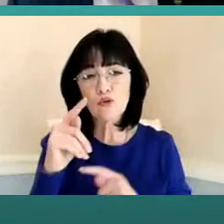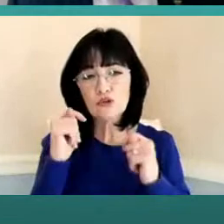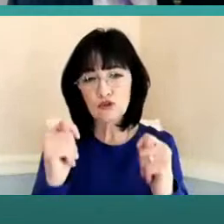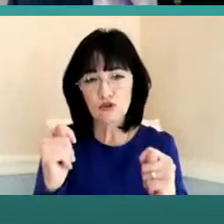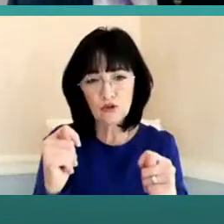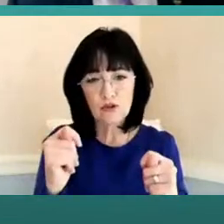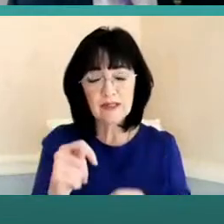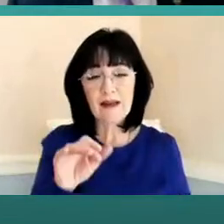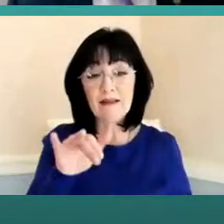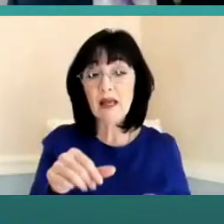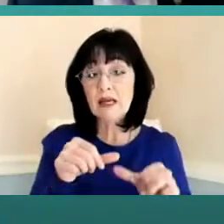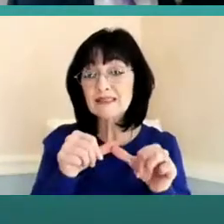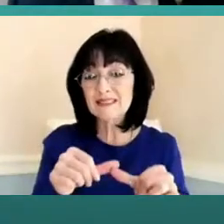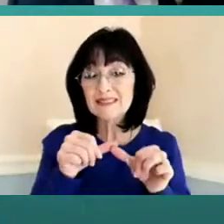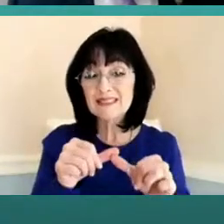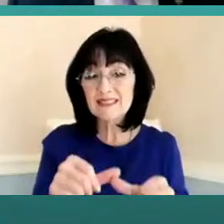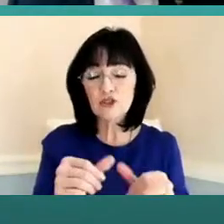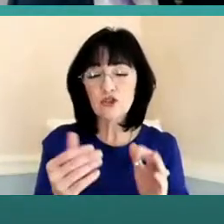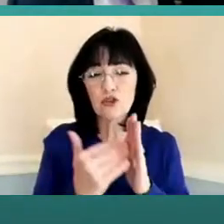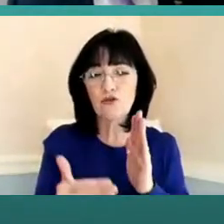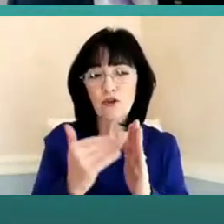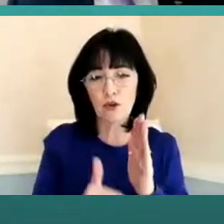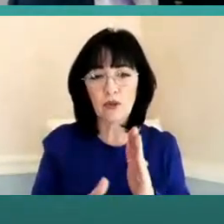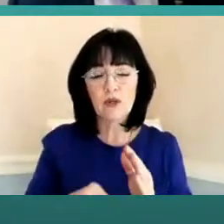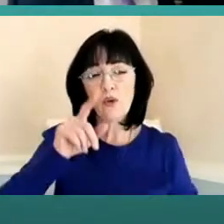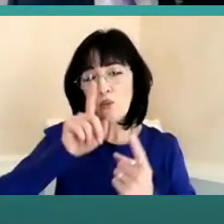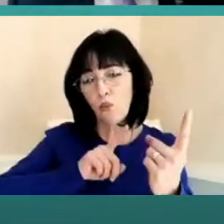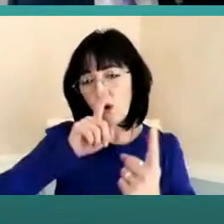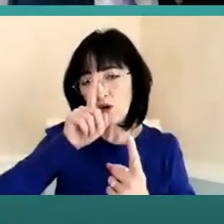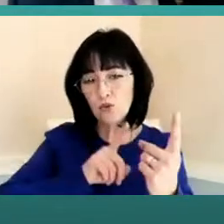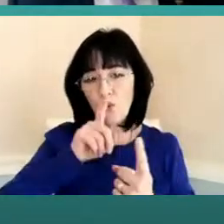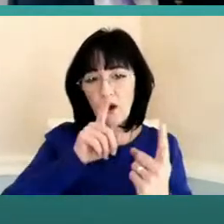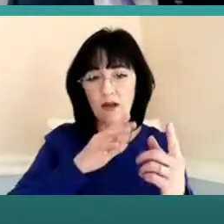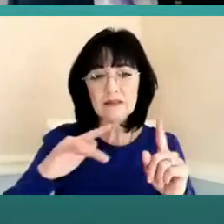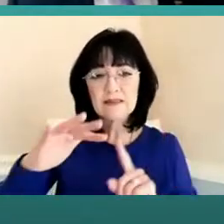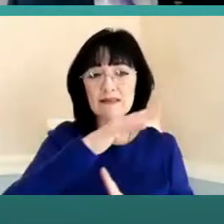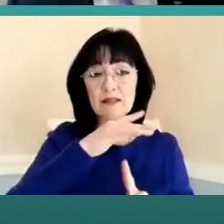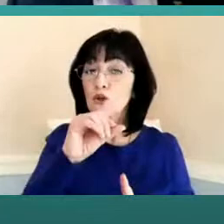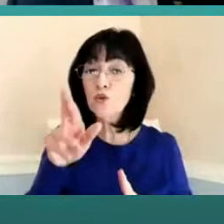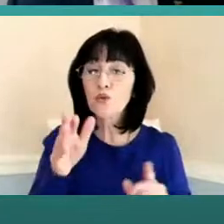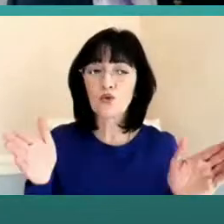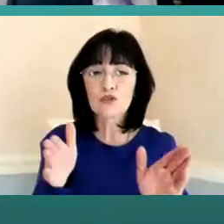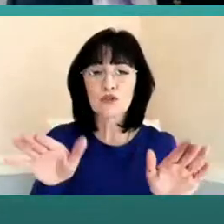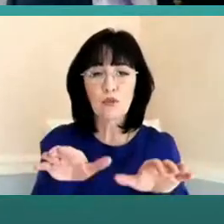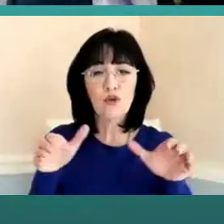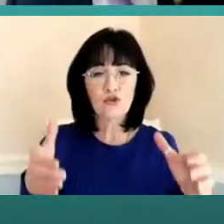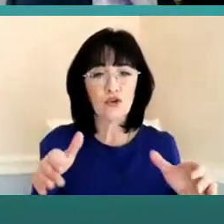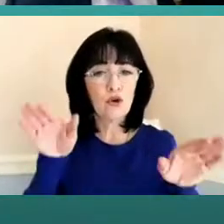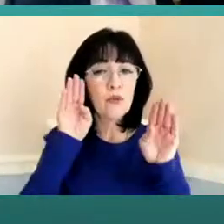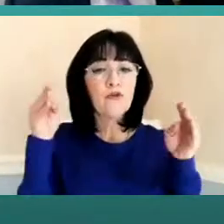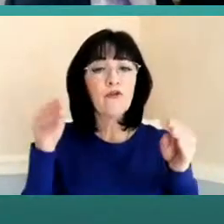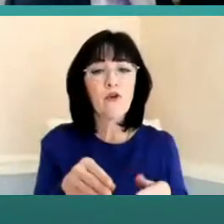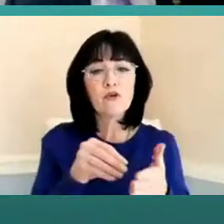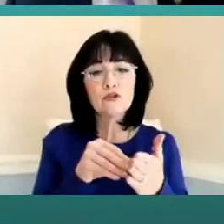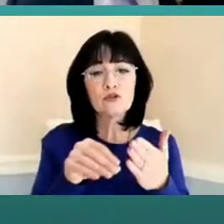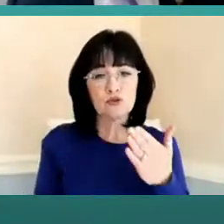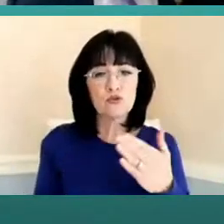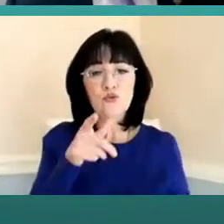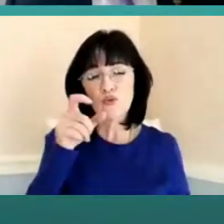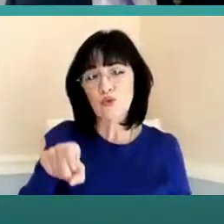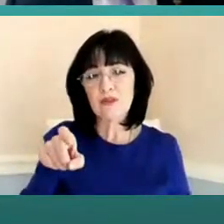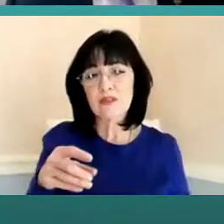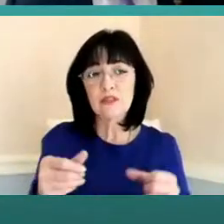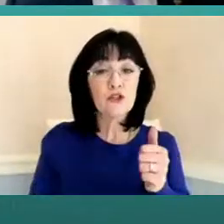tutoring delivered by trained tutors in a one-to-one setting or very small group, focusing on students who need the most support